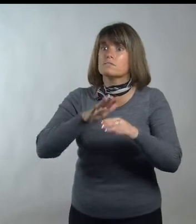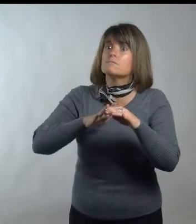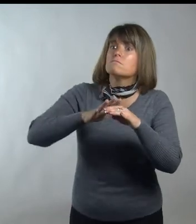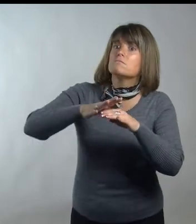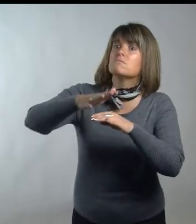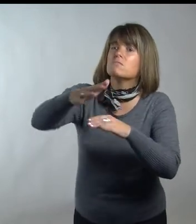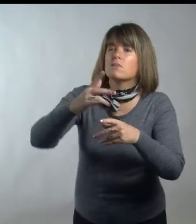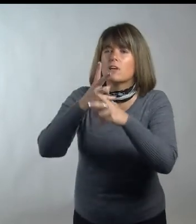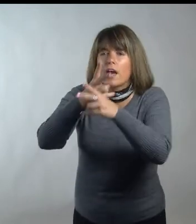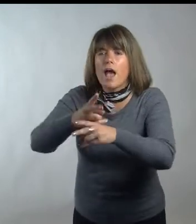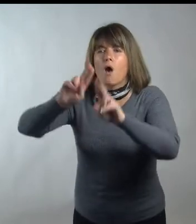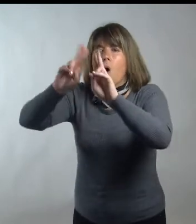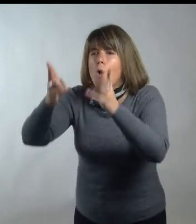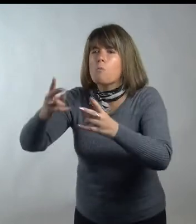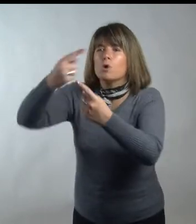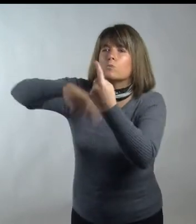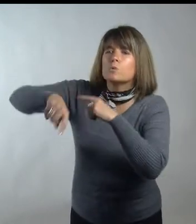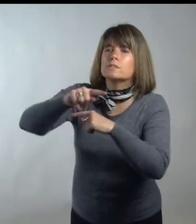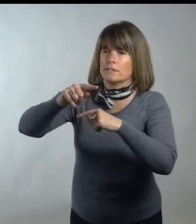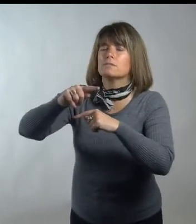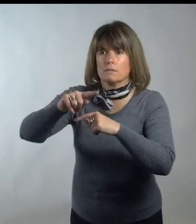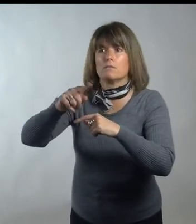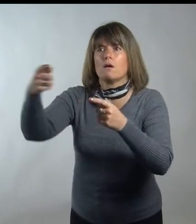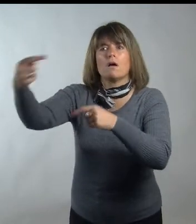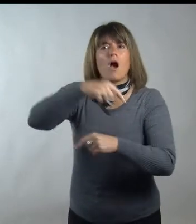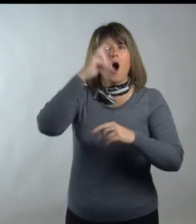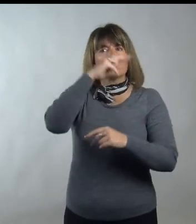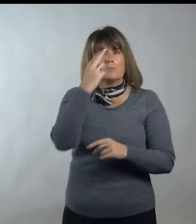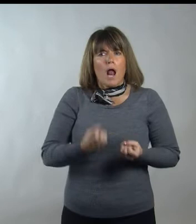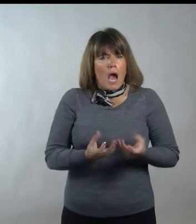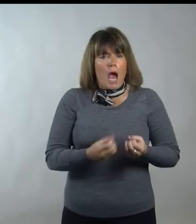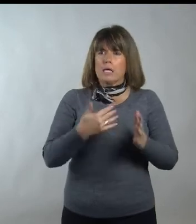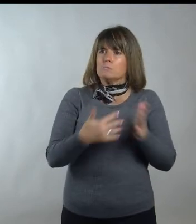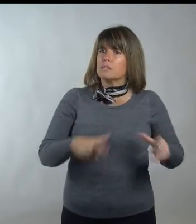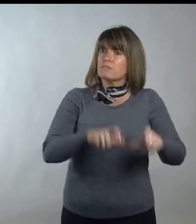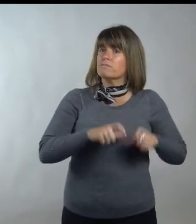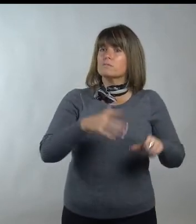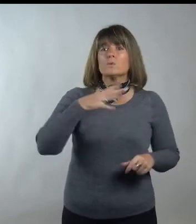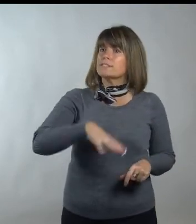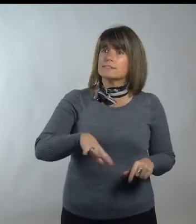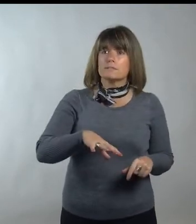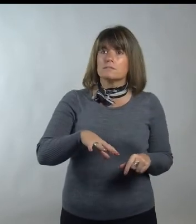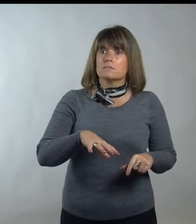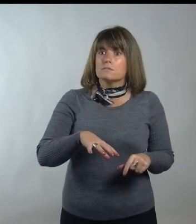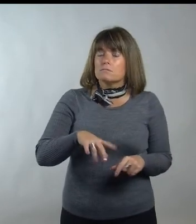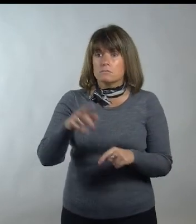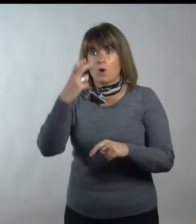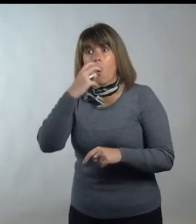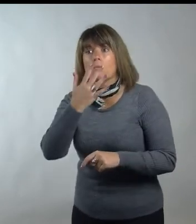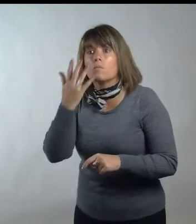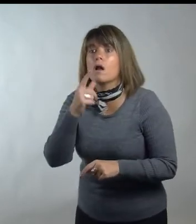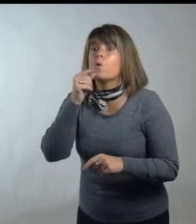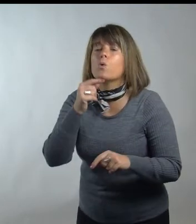hospital. This is particularly true for older, frailer people who can become less independent after a long time in